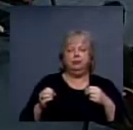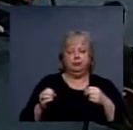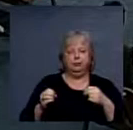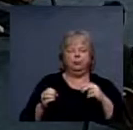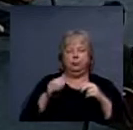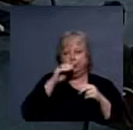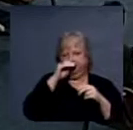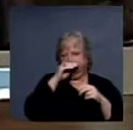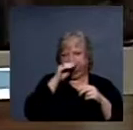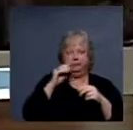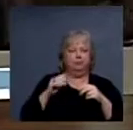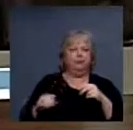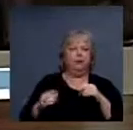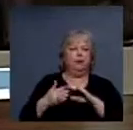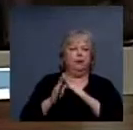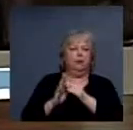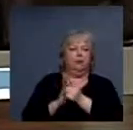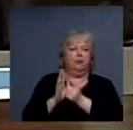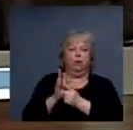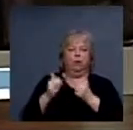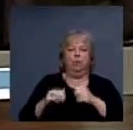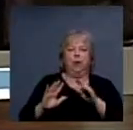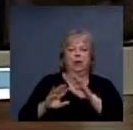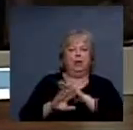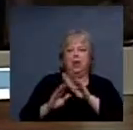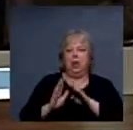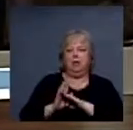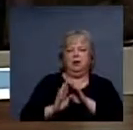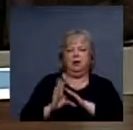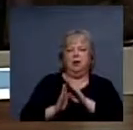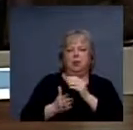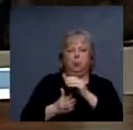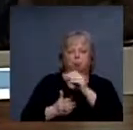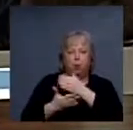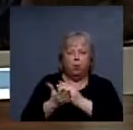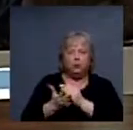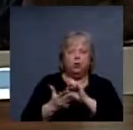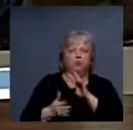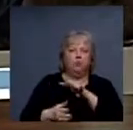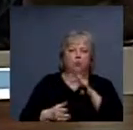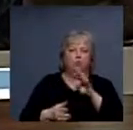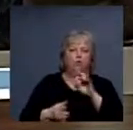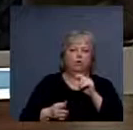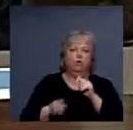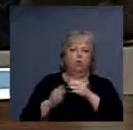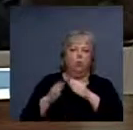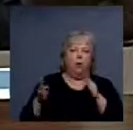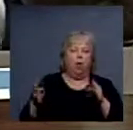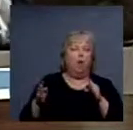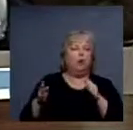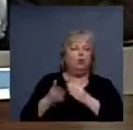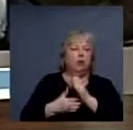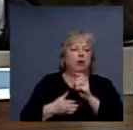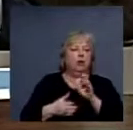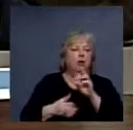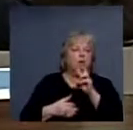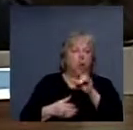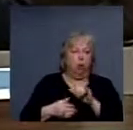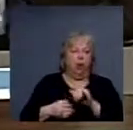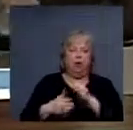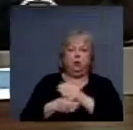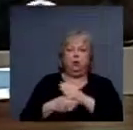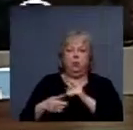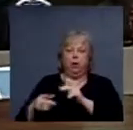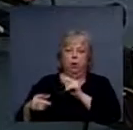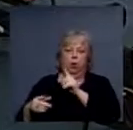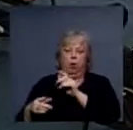Third and final reading, please. An ordinance to abandon the undeveloped portion of the 44-foot wide Rose Street right-of-way located between North Lookout Road and Kenyon